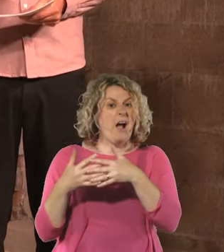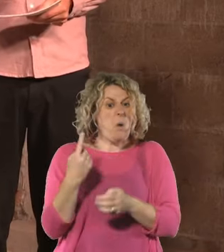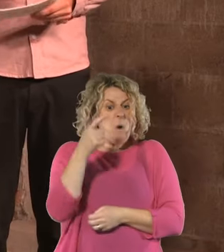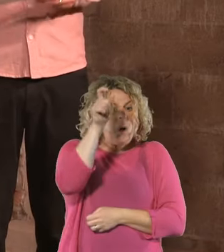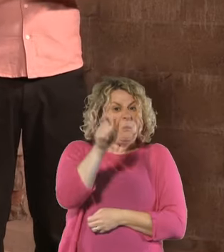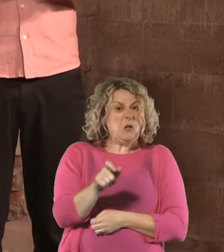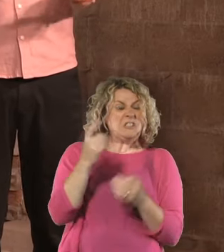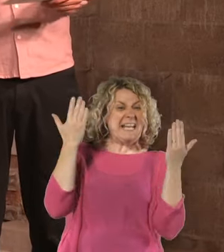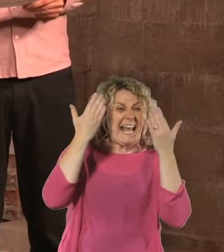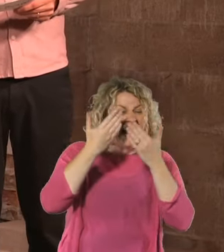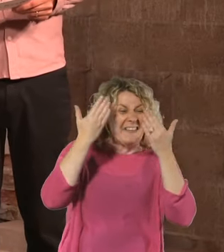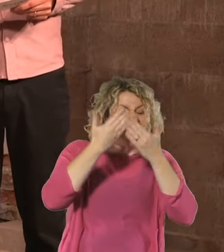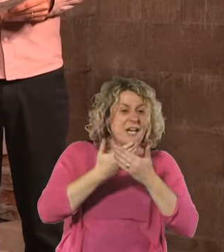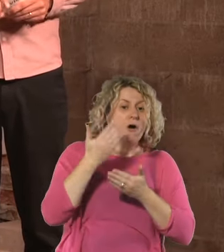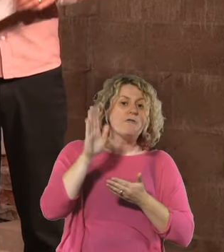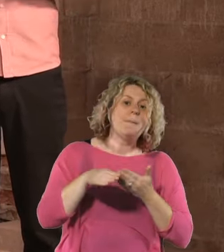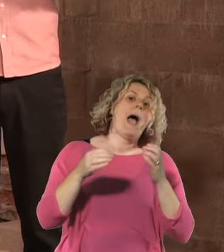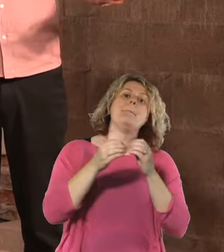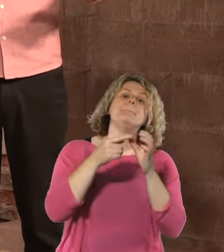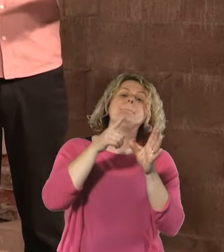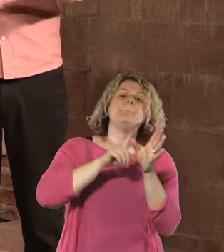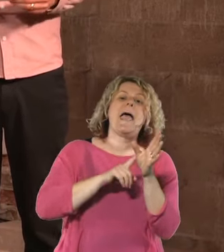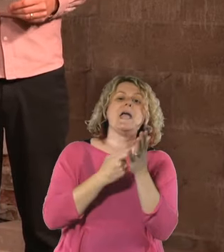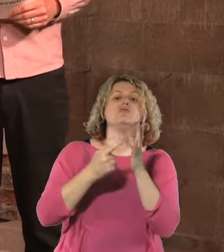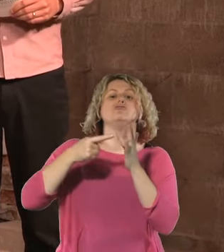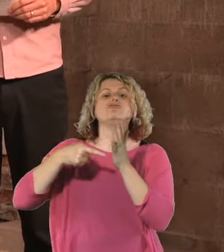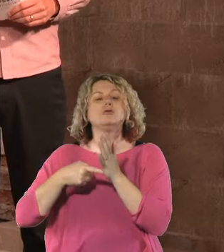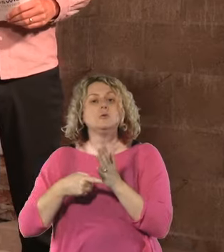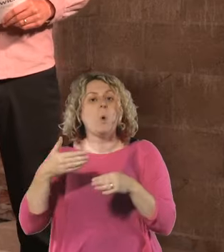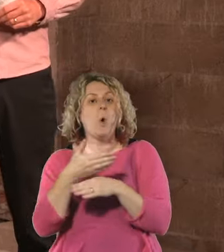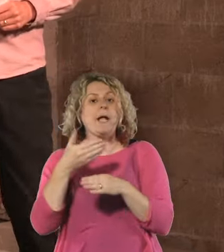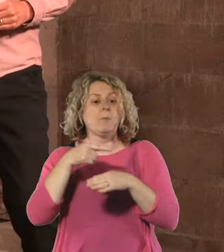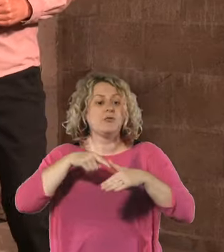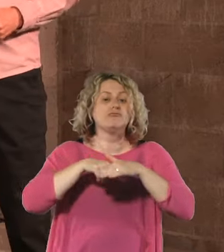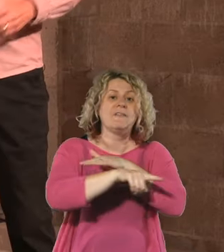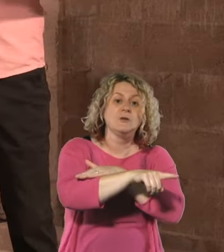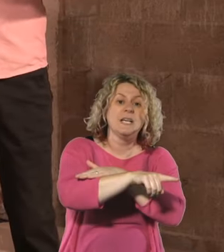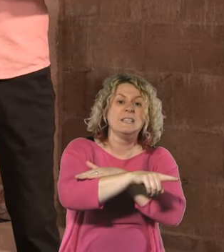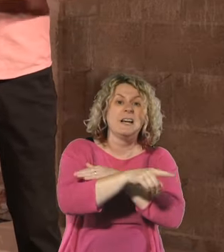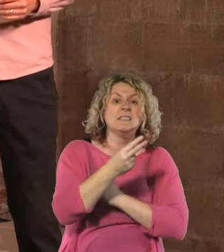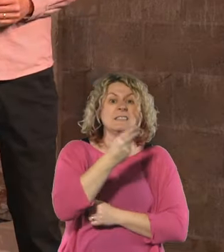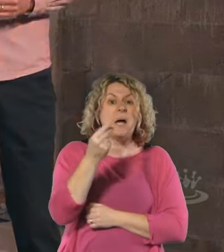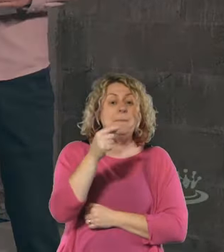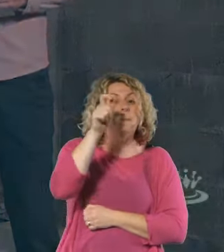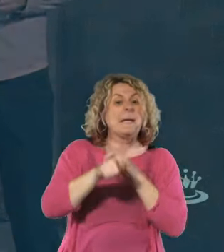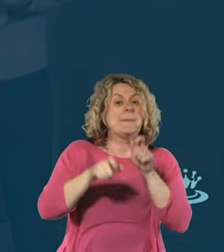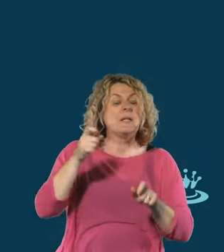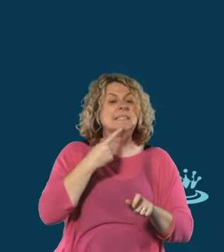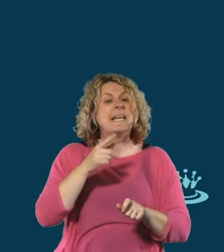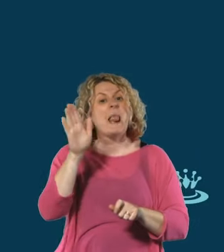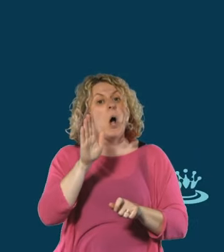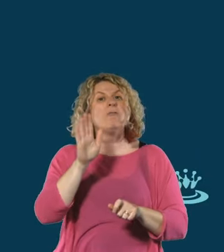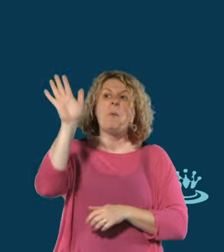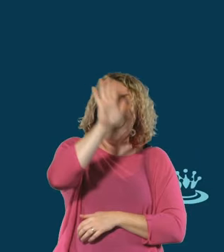in Beirut, which is amazing. Welcome. And of course, comments from all around the UK. Here's a few that we've received